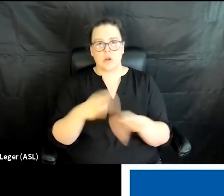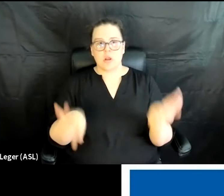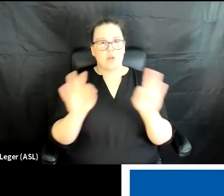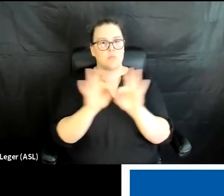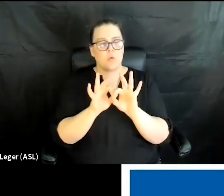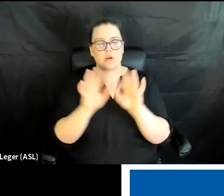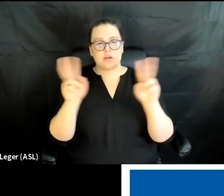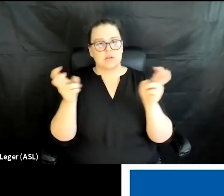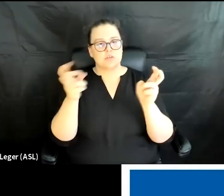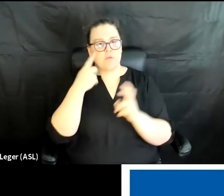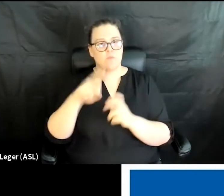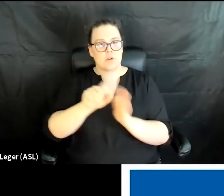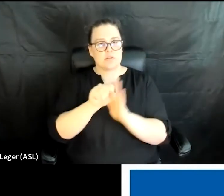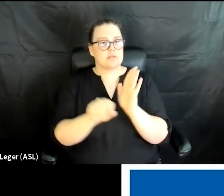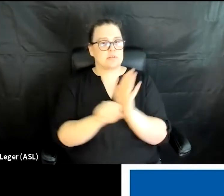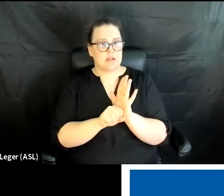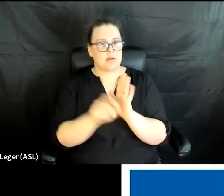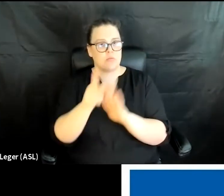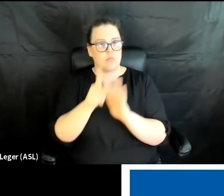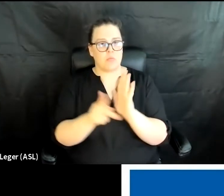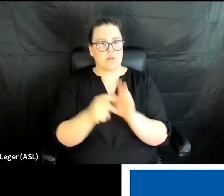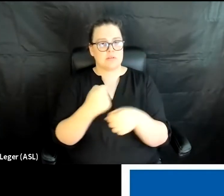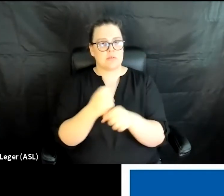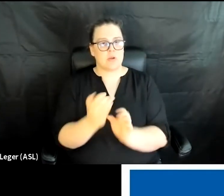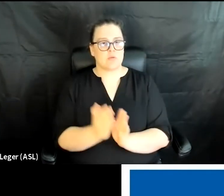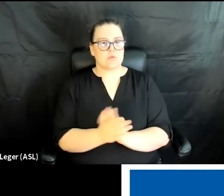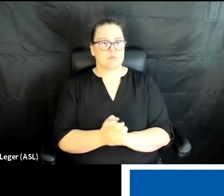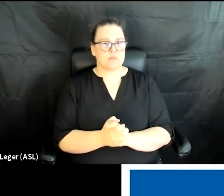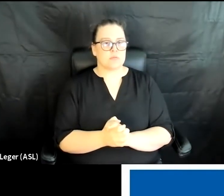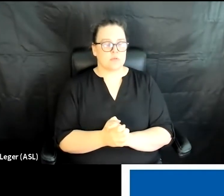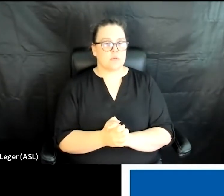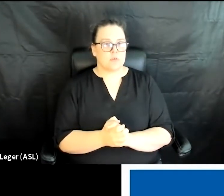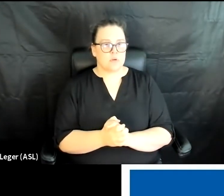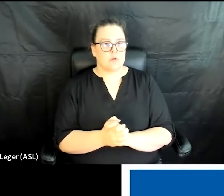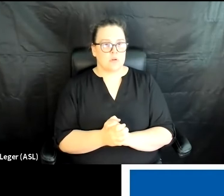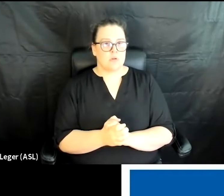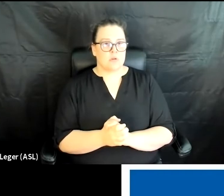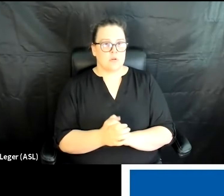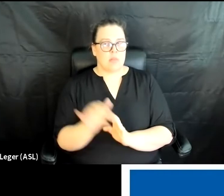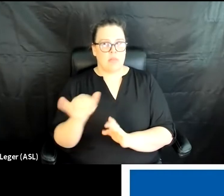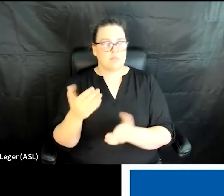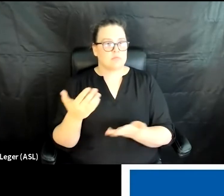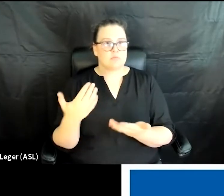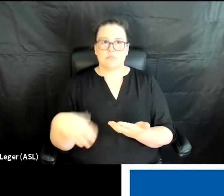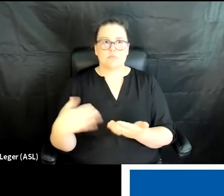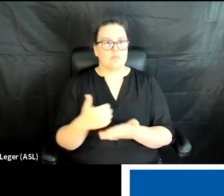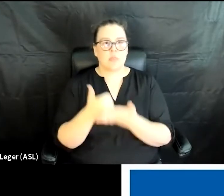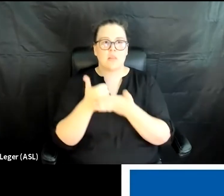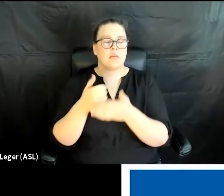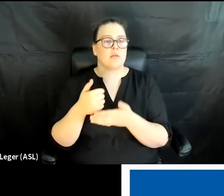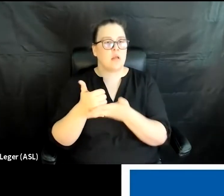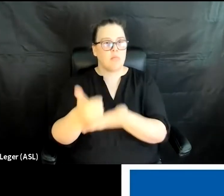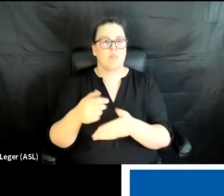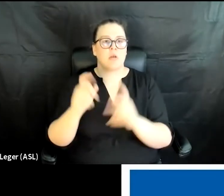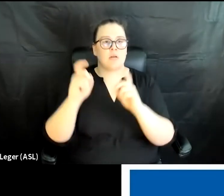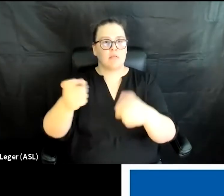important issues for our state policymakers to give some time to, and we can talk about that a little